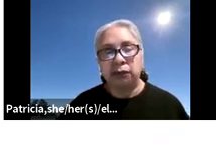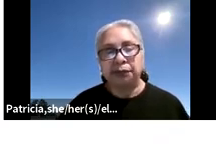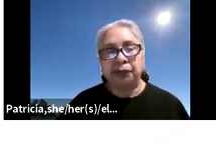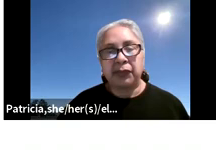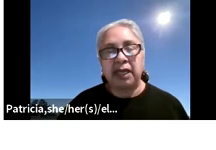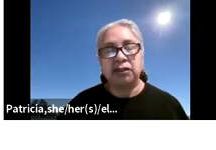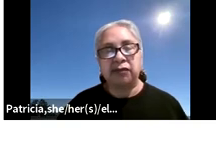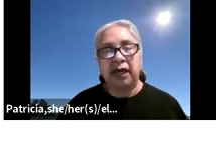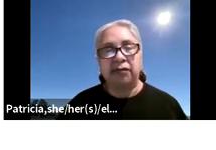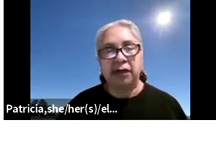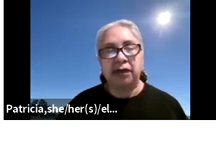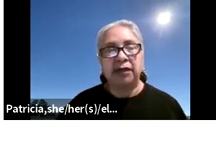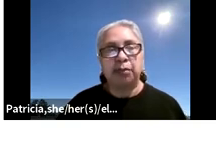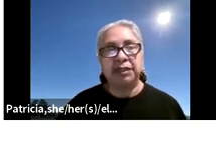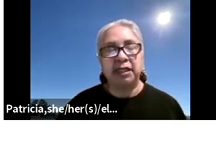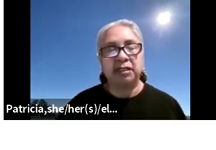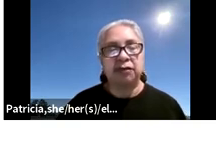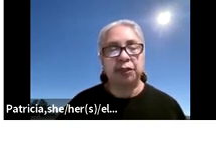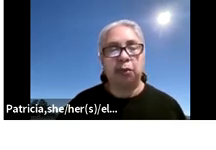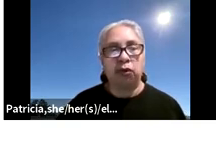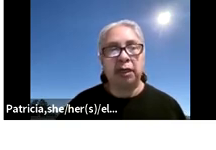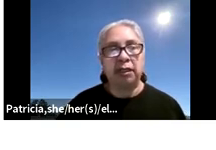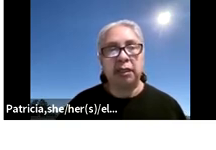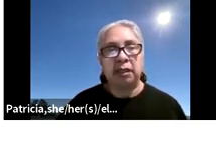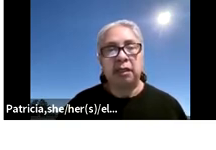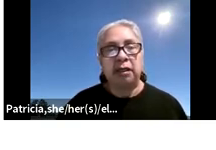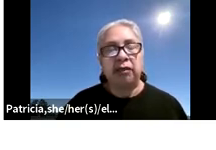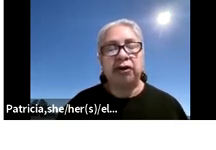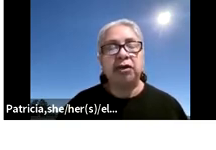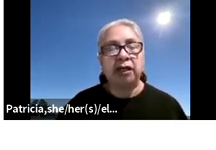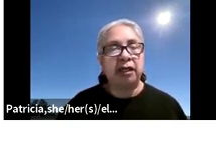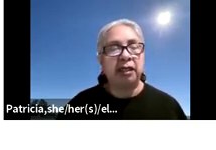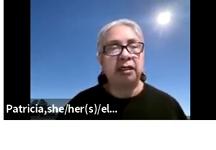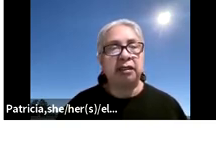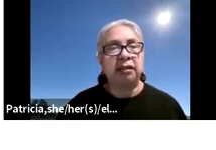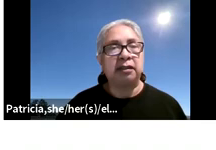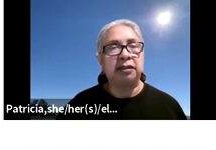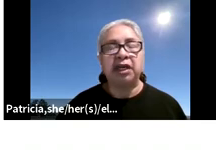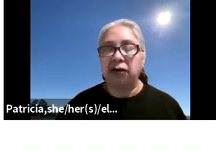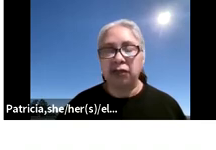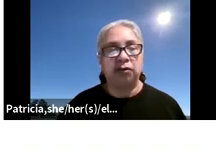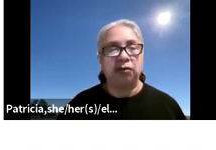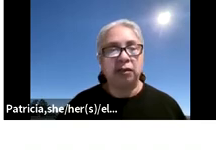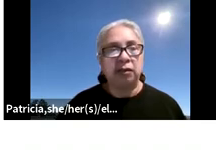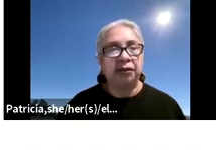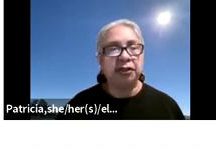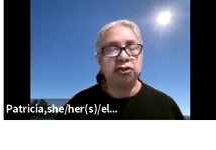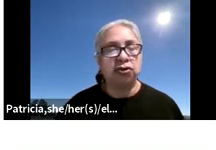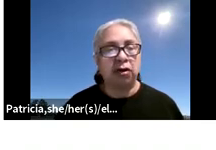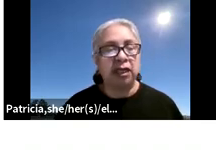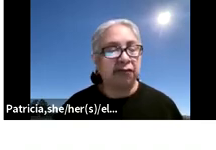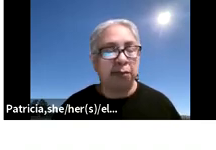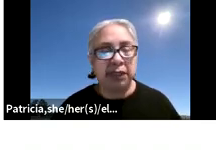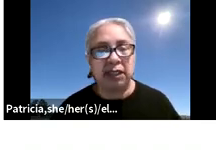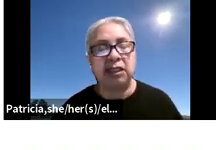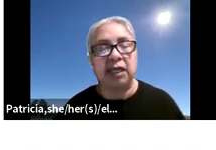So a survivor that presents for support, they're not gonna tell you the